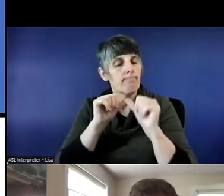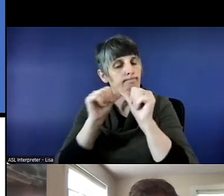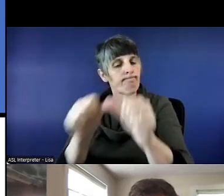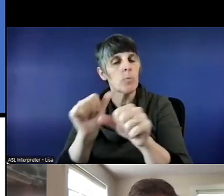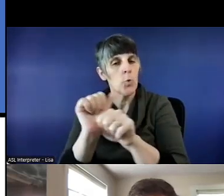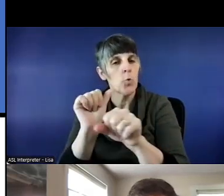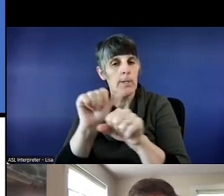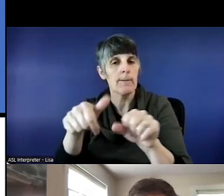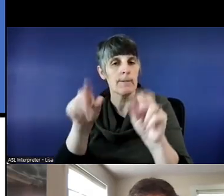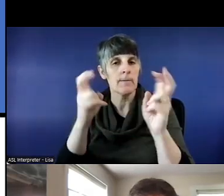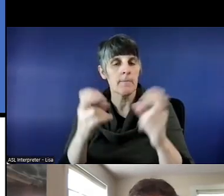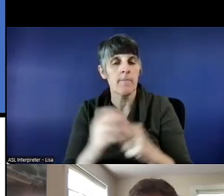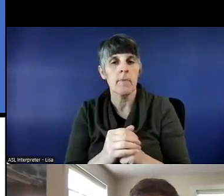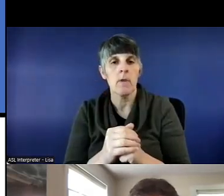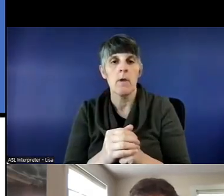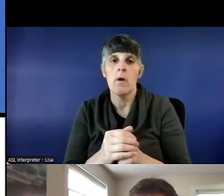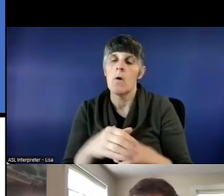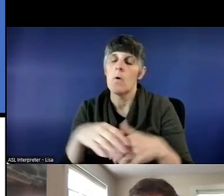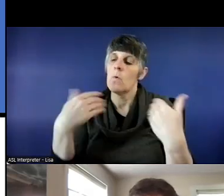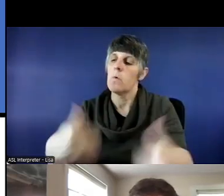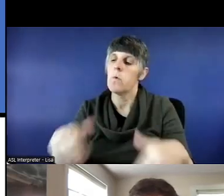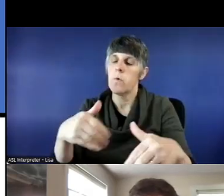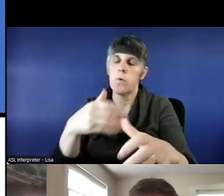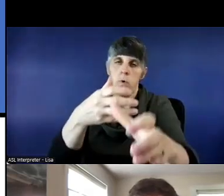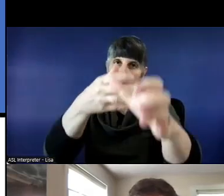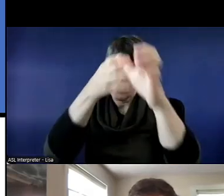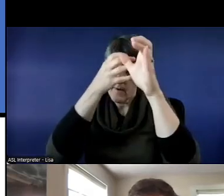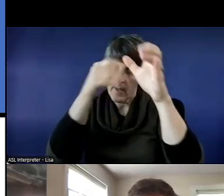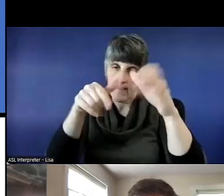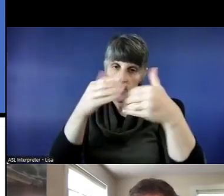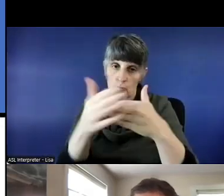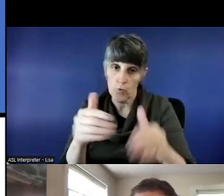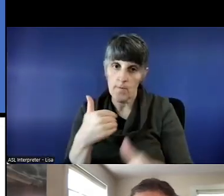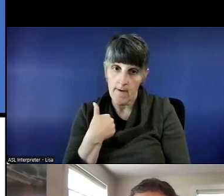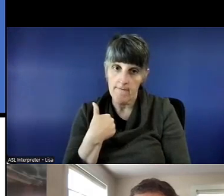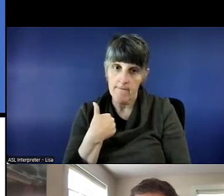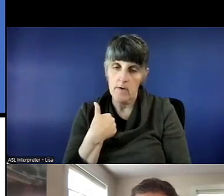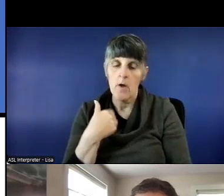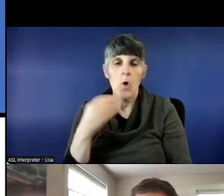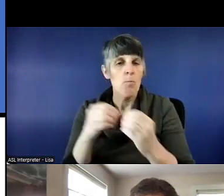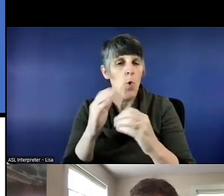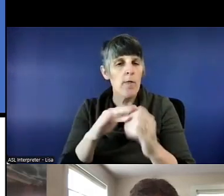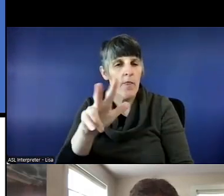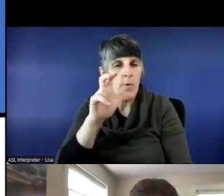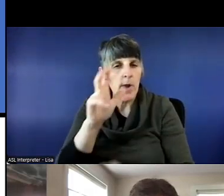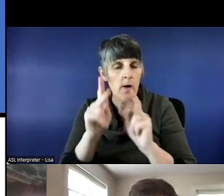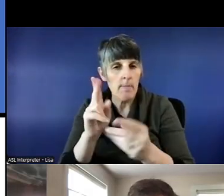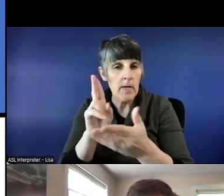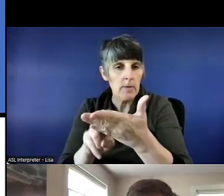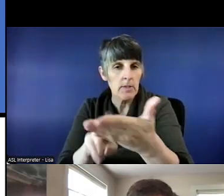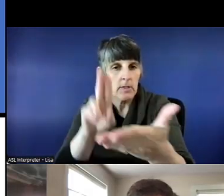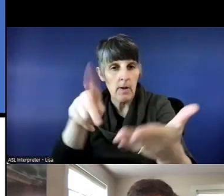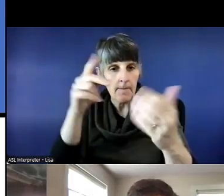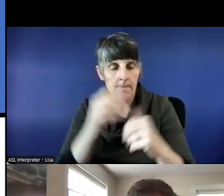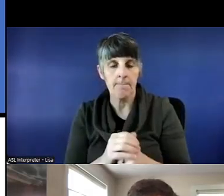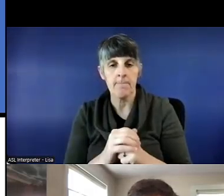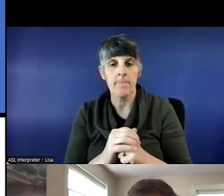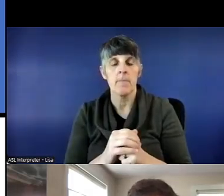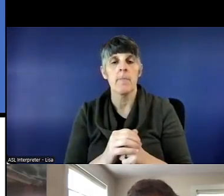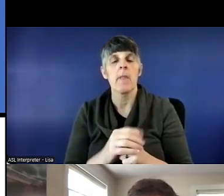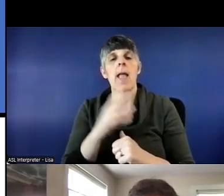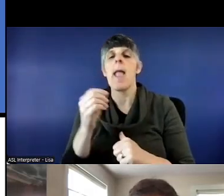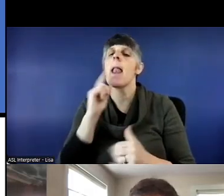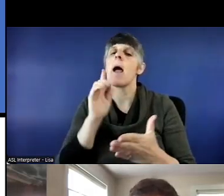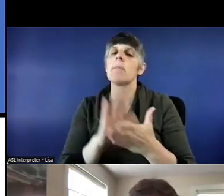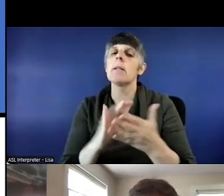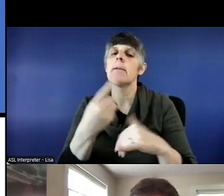area. We have a wealth of knowledge in this virtual room. We have over 300 people registered for the event, and I